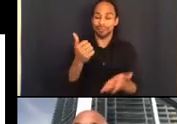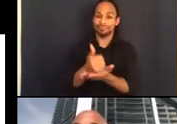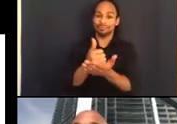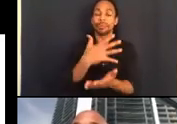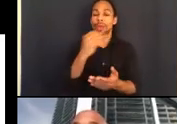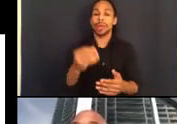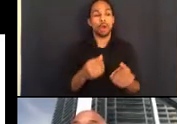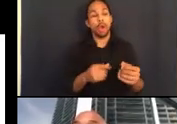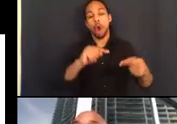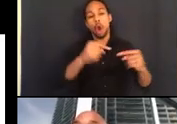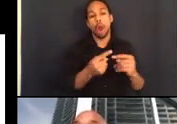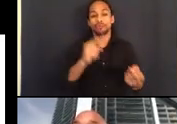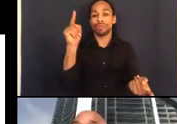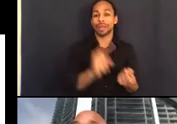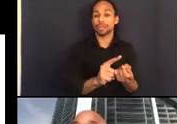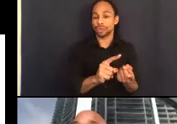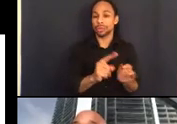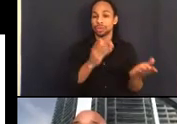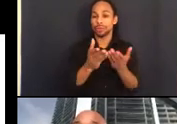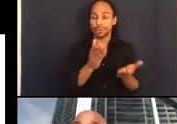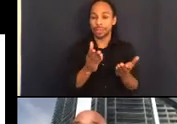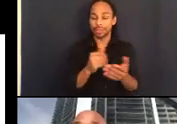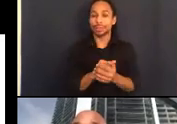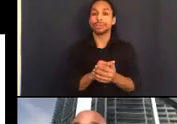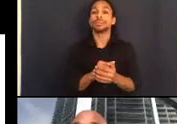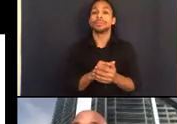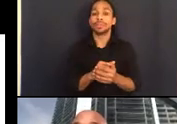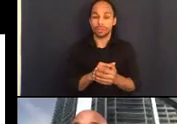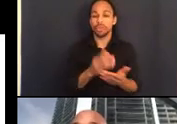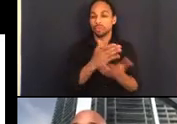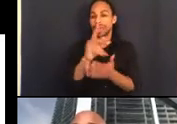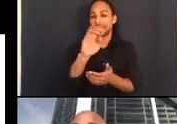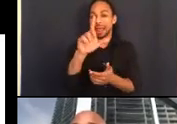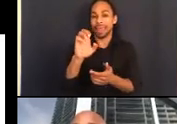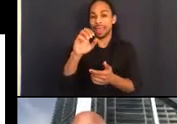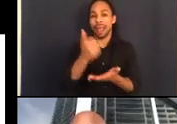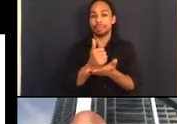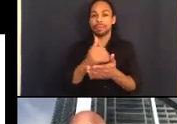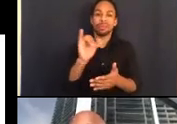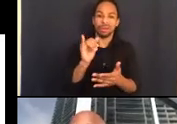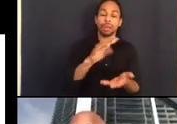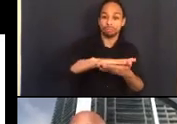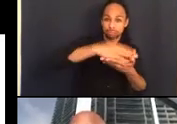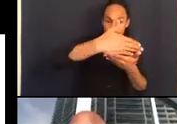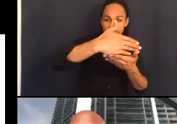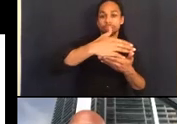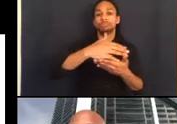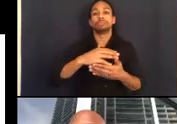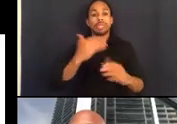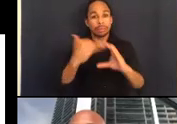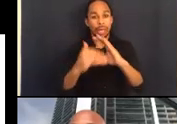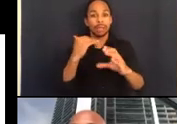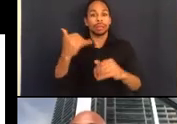services to a telehealth model, and we have been able to remain open throughout the COVID pandemic. Next slide, please.